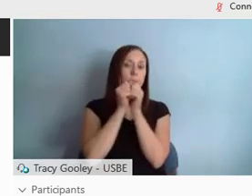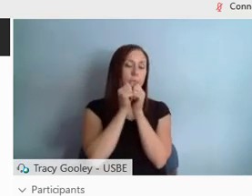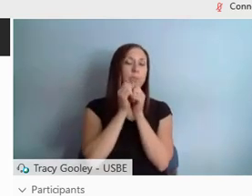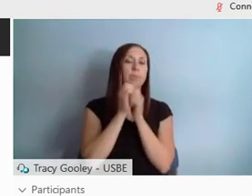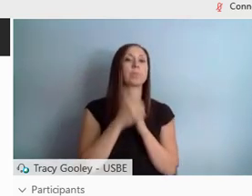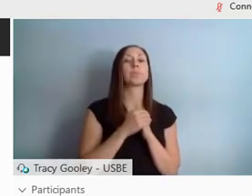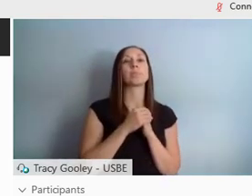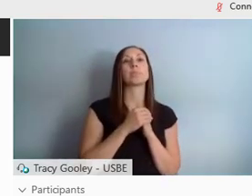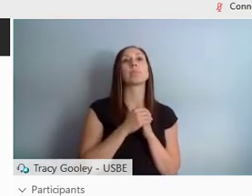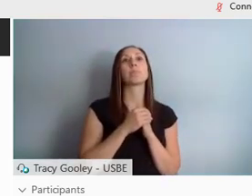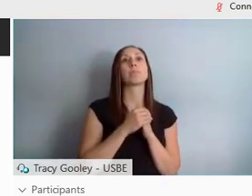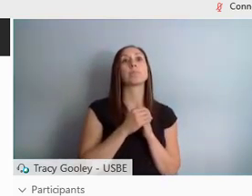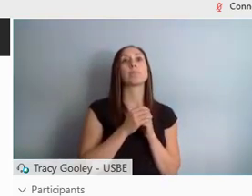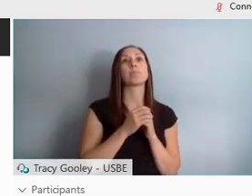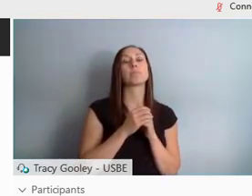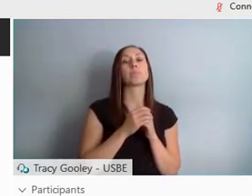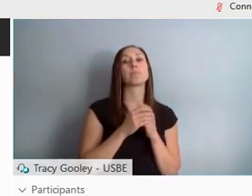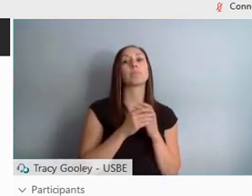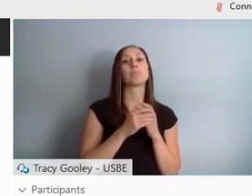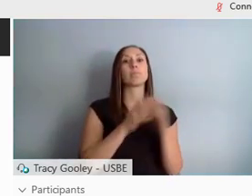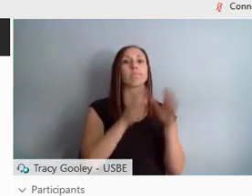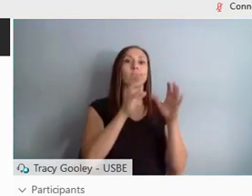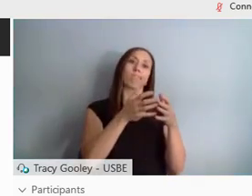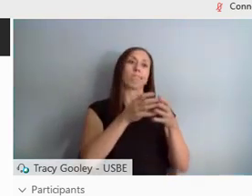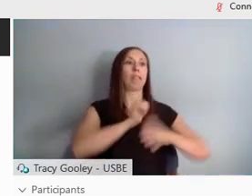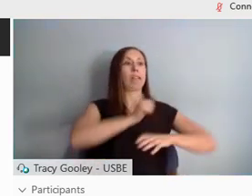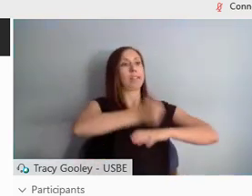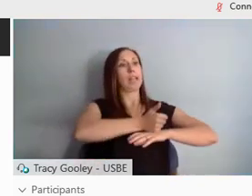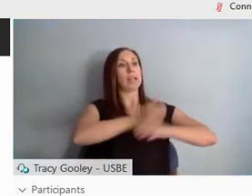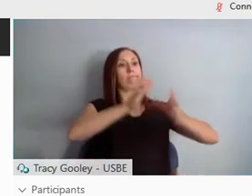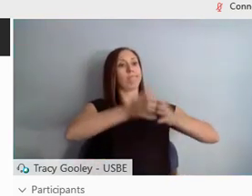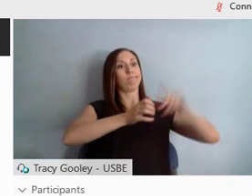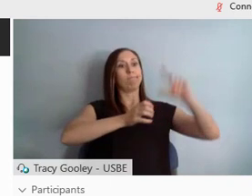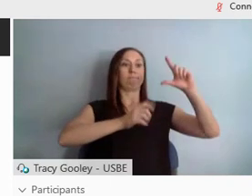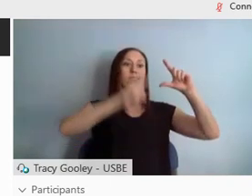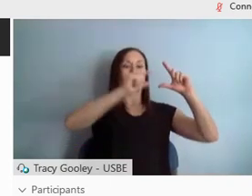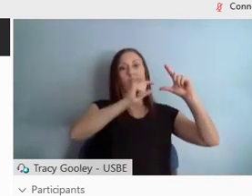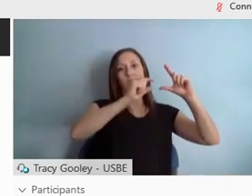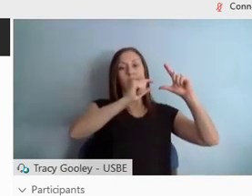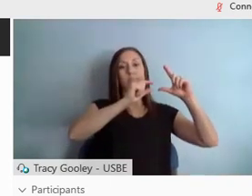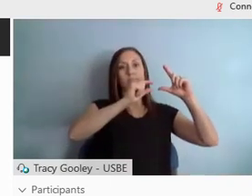together. The set of letters,